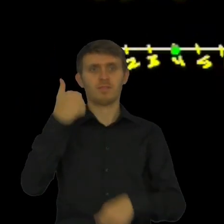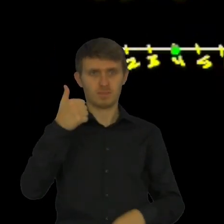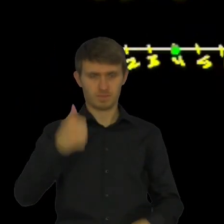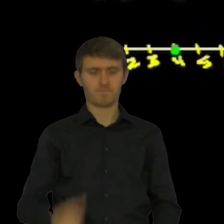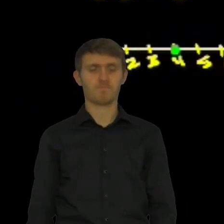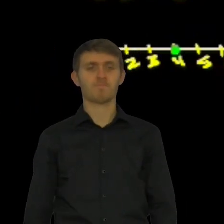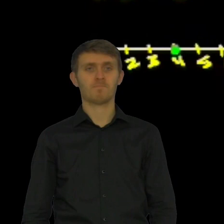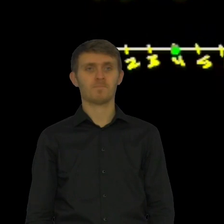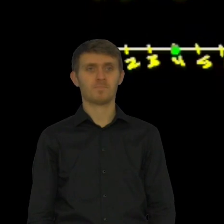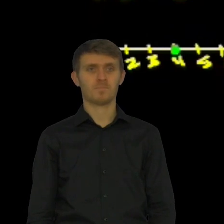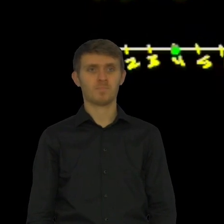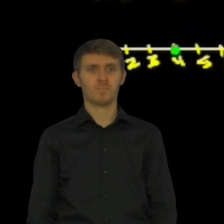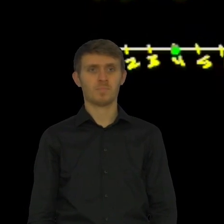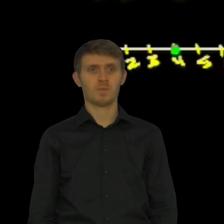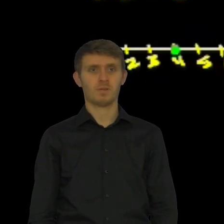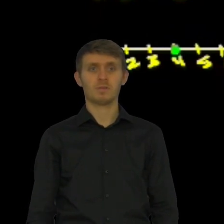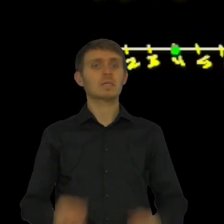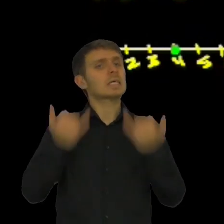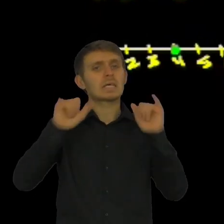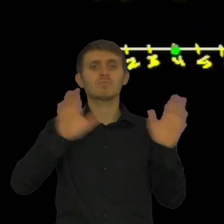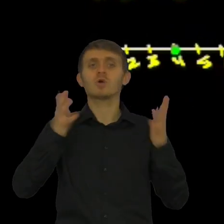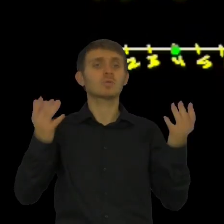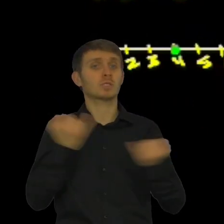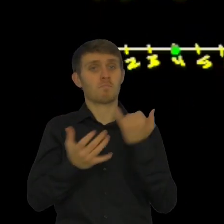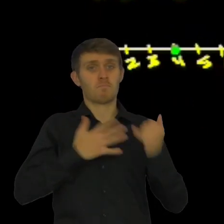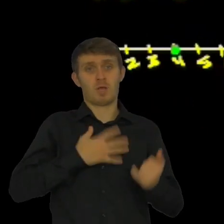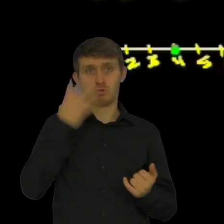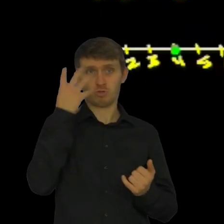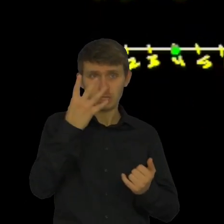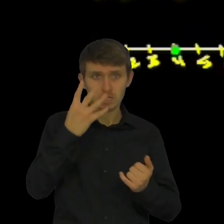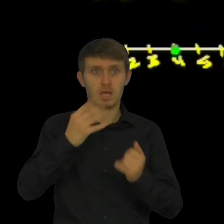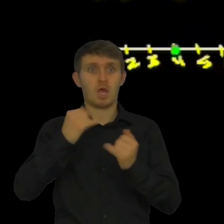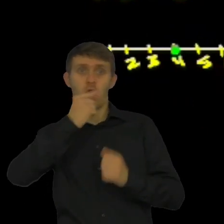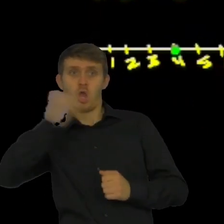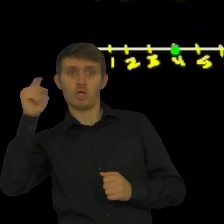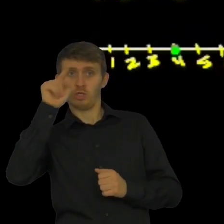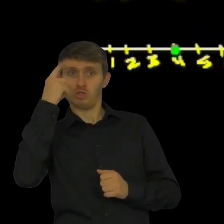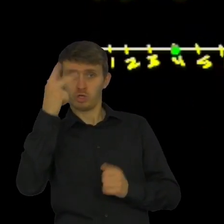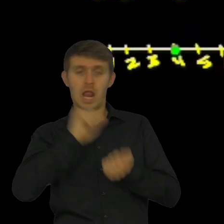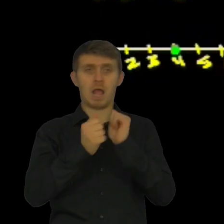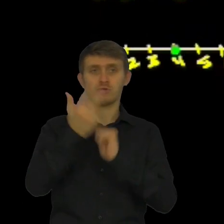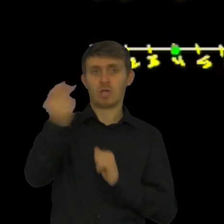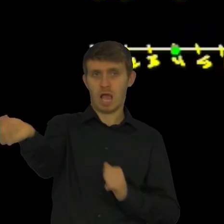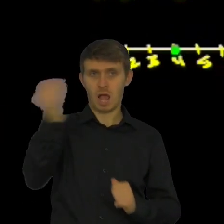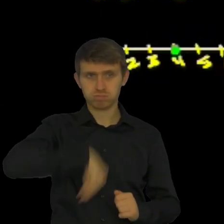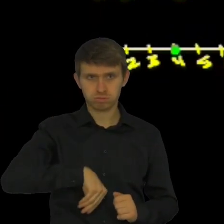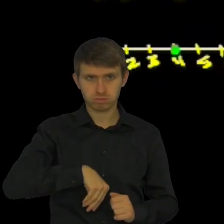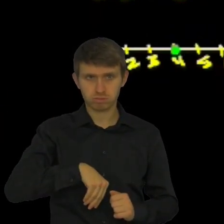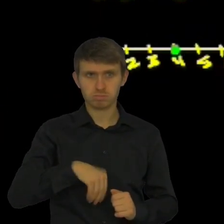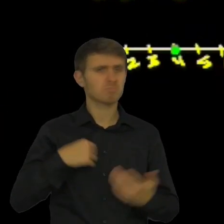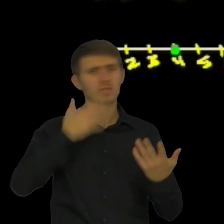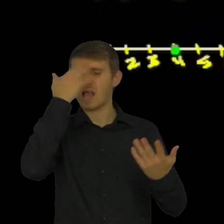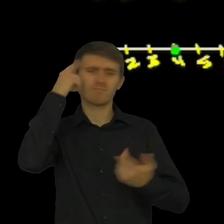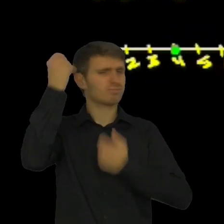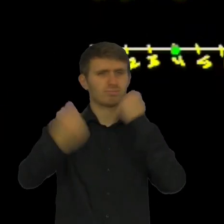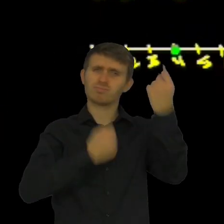and the other way to view it if I have four or something if I give three away or if I ate three of them or if I I don't know what I did to three of them if I lost three of them